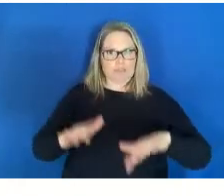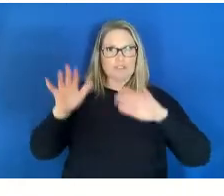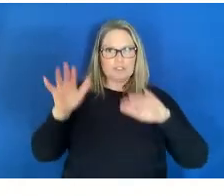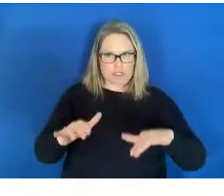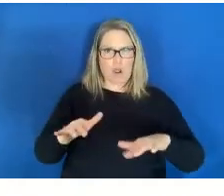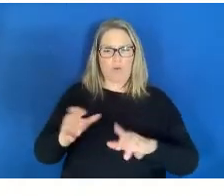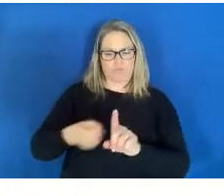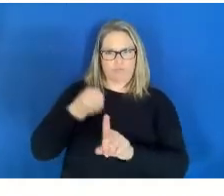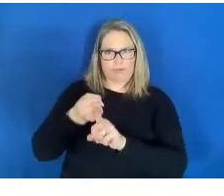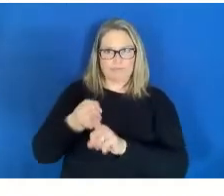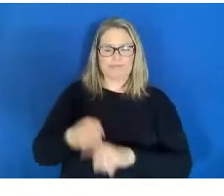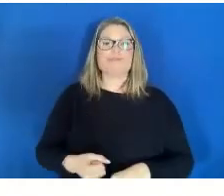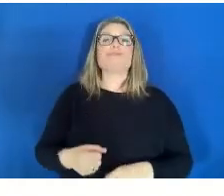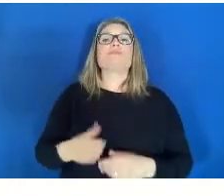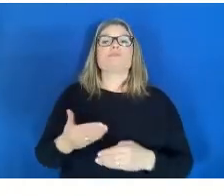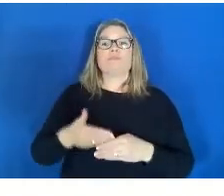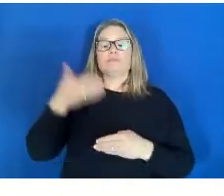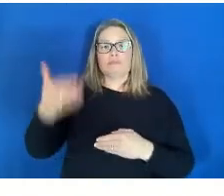Next slide, please.